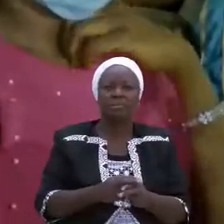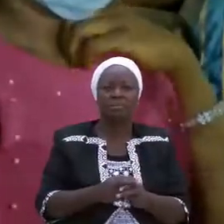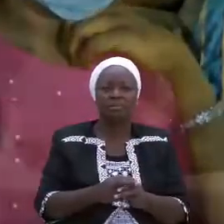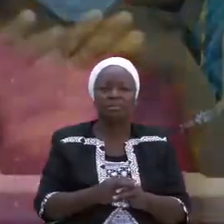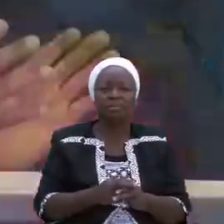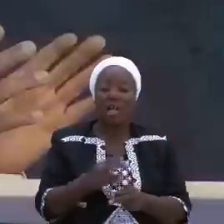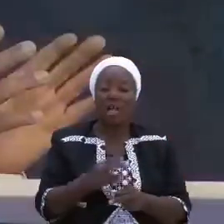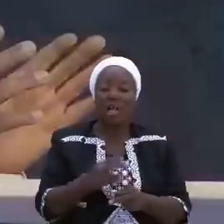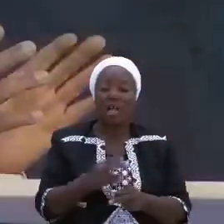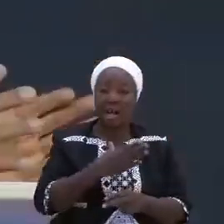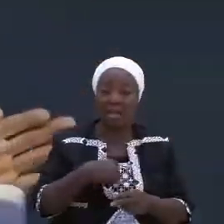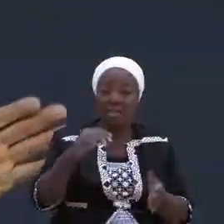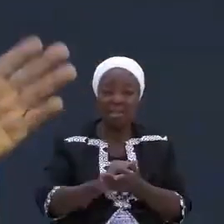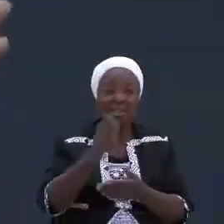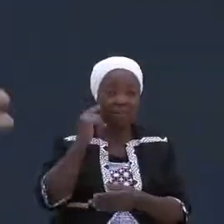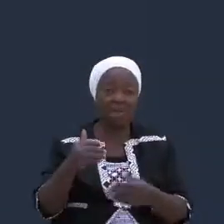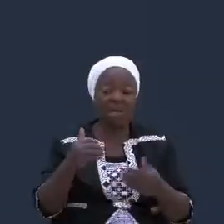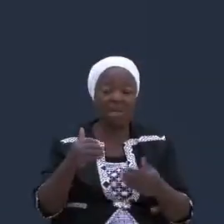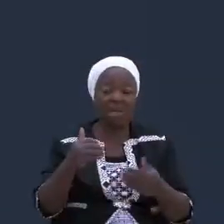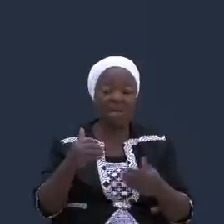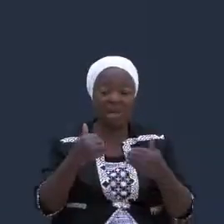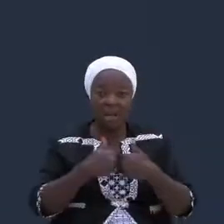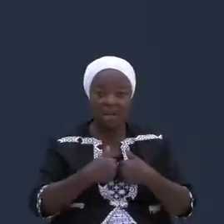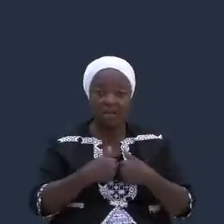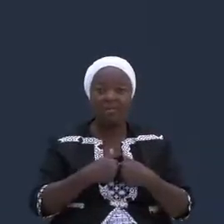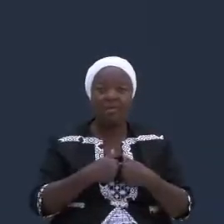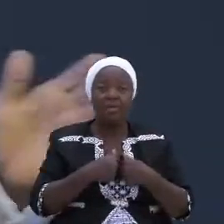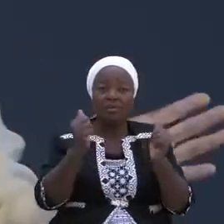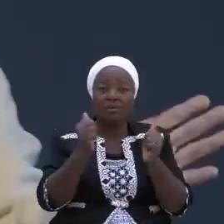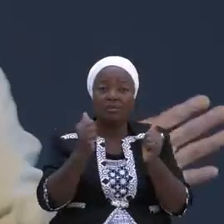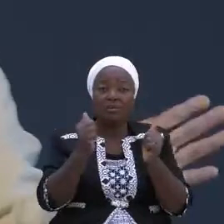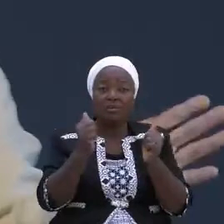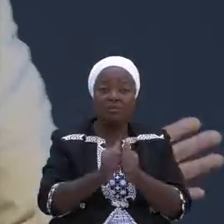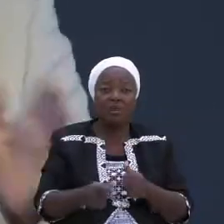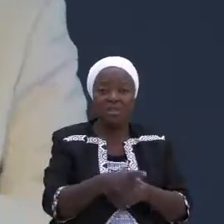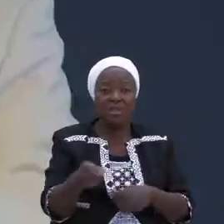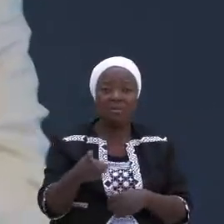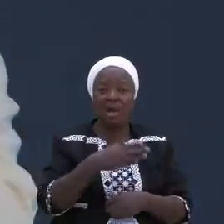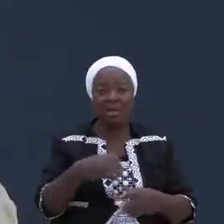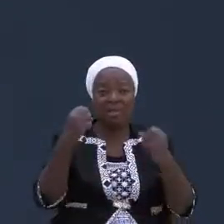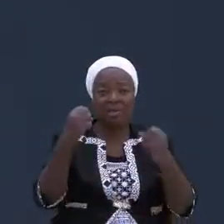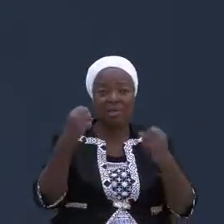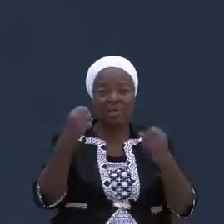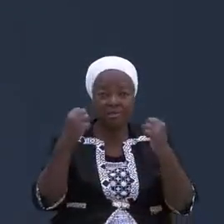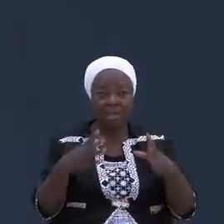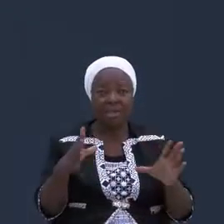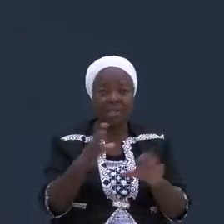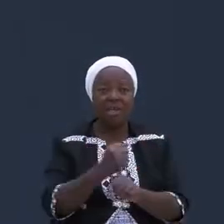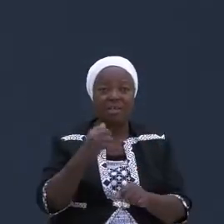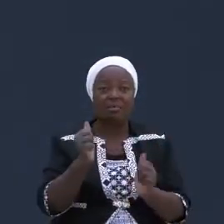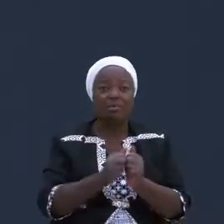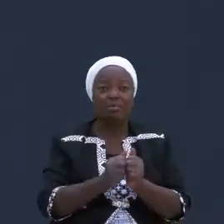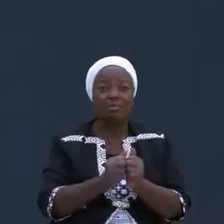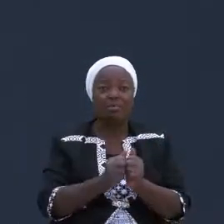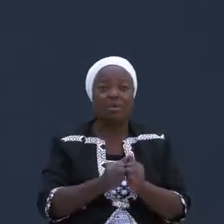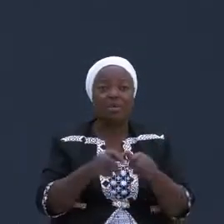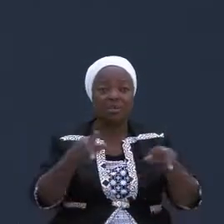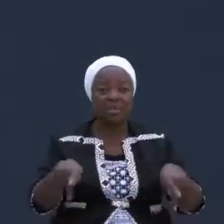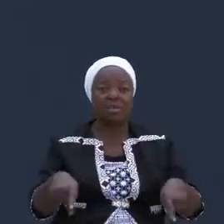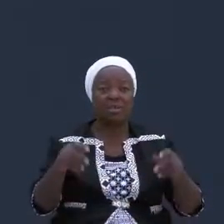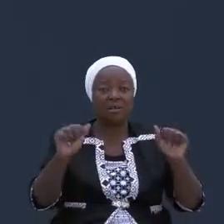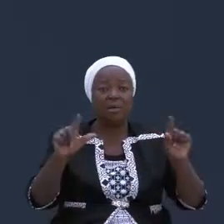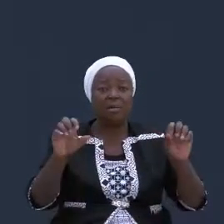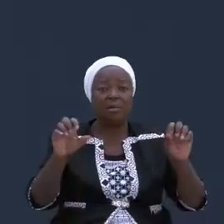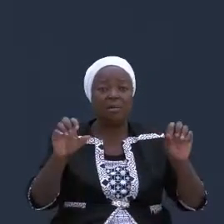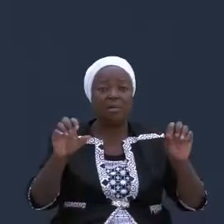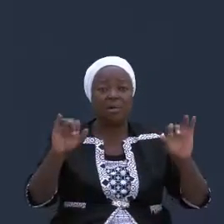and that was possessed with them and many taking what pulses weakness